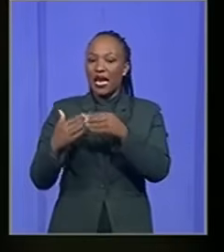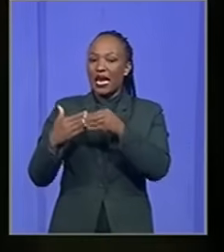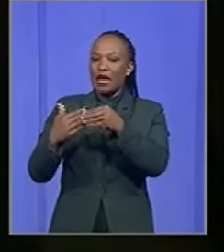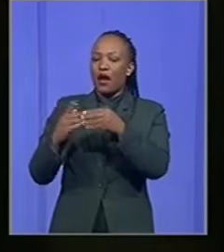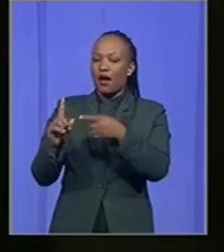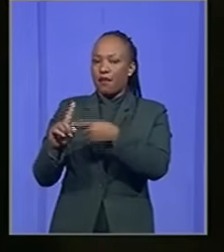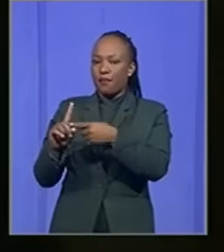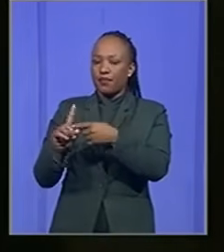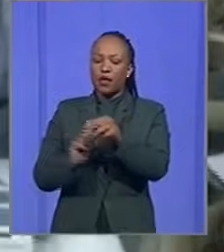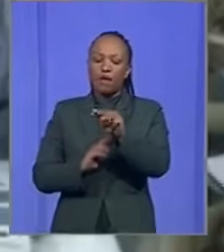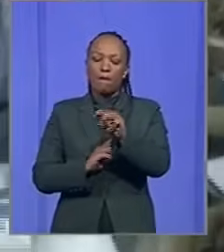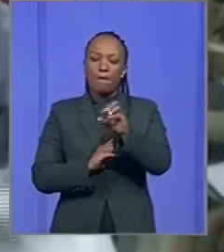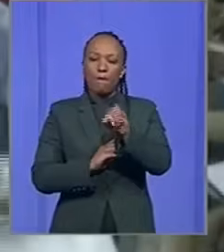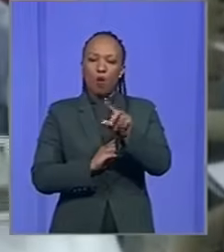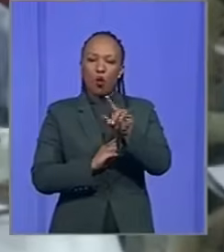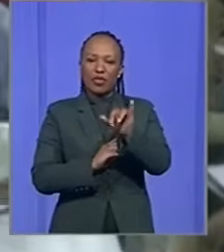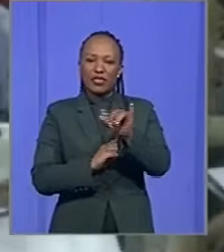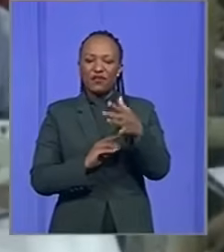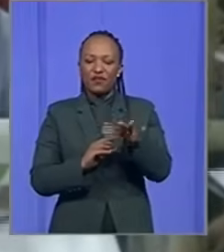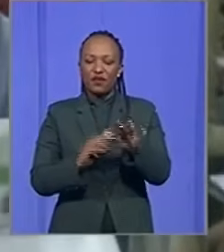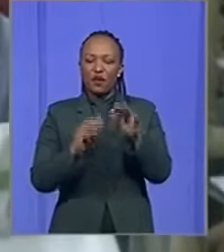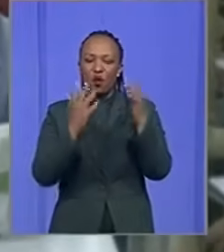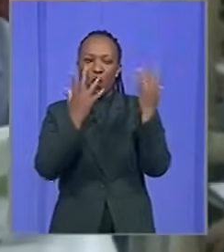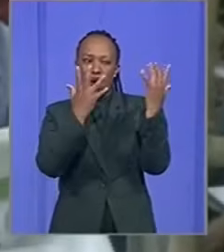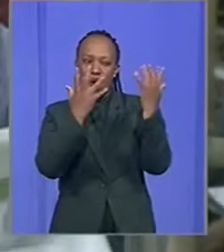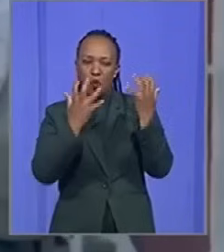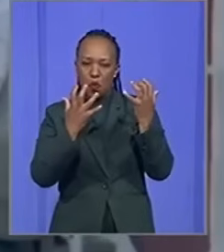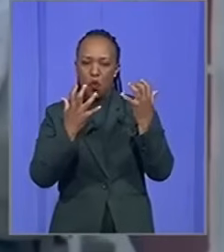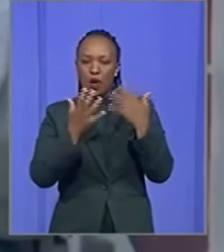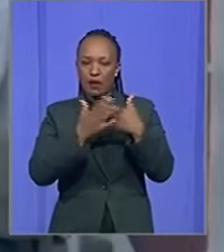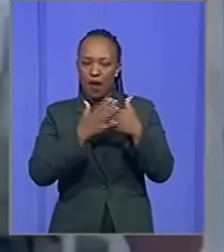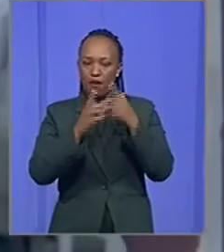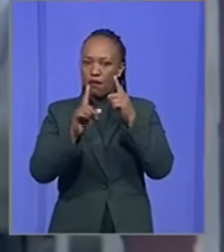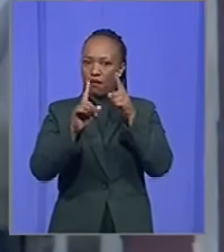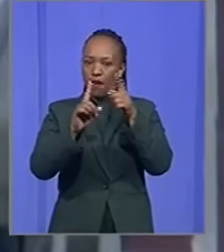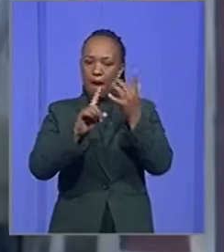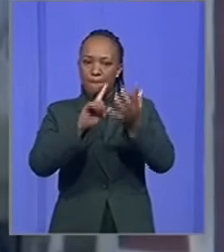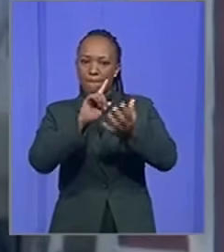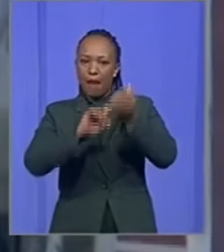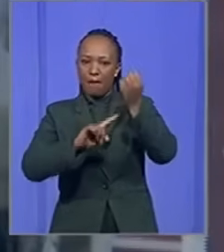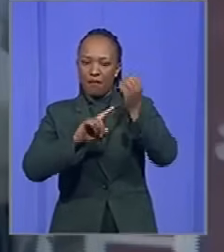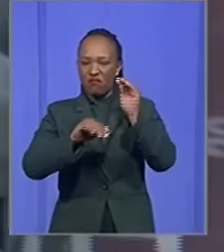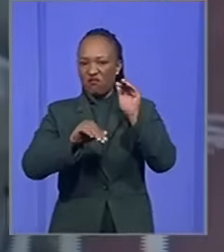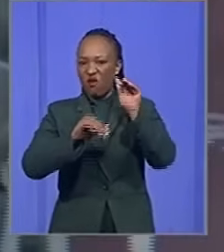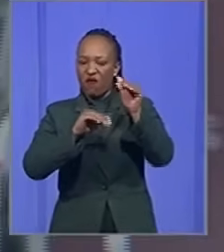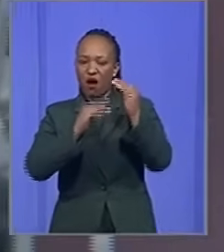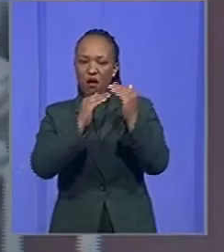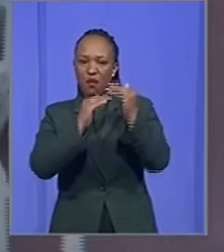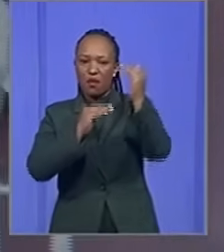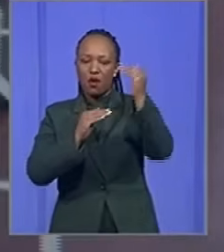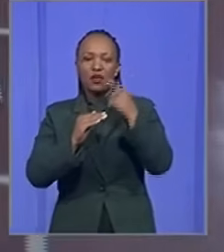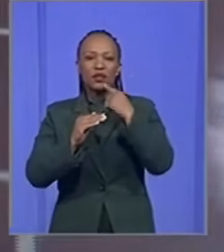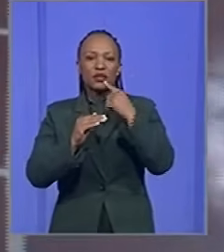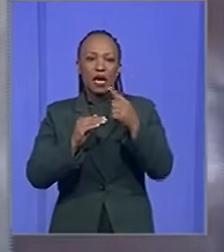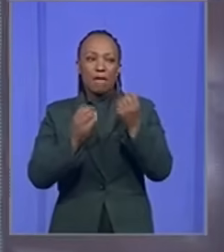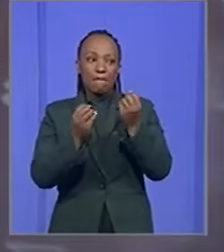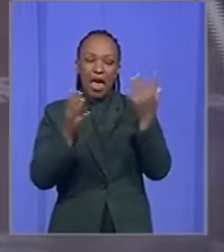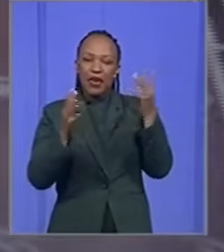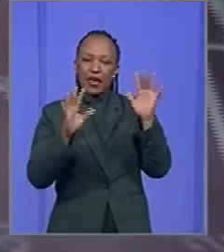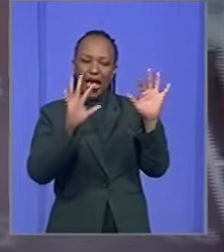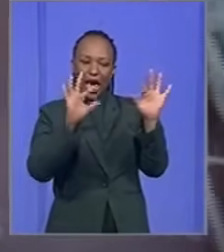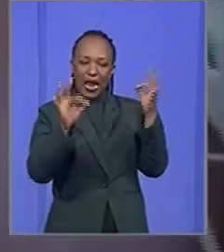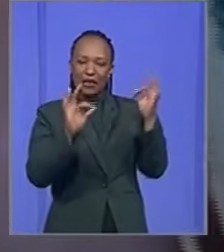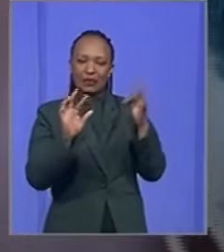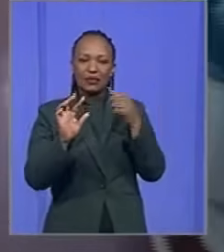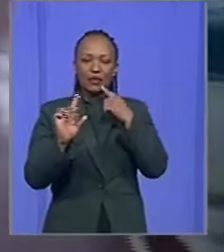wa ona wa ho hapa dipalopalo tse hodimo o mosesane. Ha ba bang ba ditsebi ba lepa hore Modi le ha ka kena ka palo